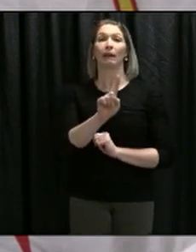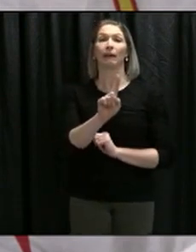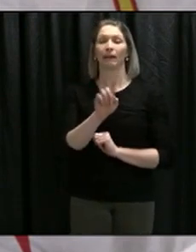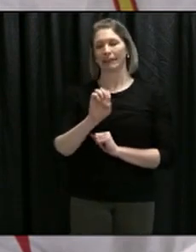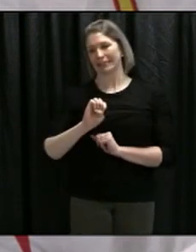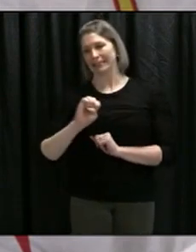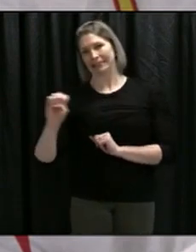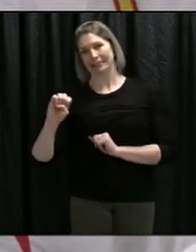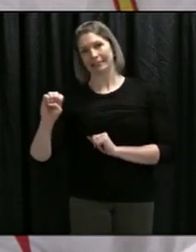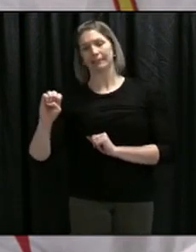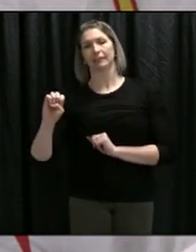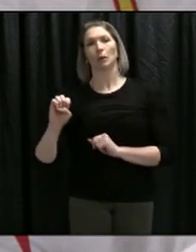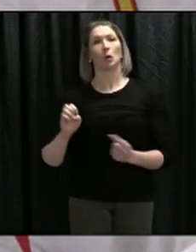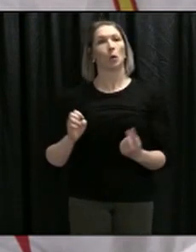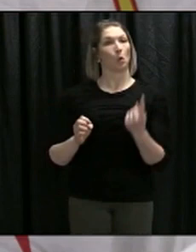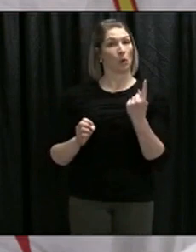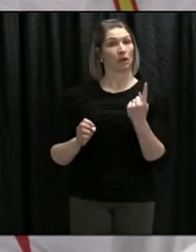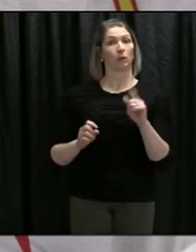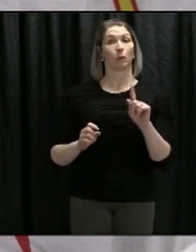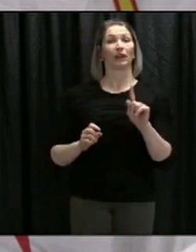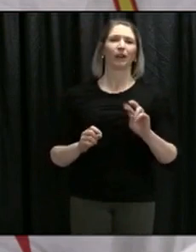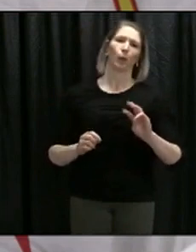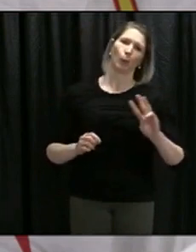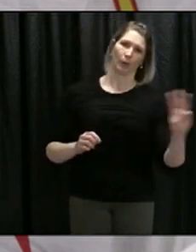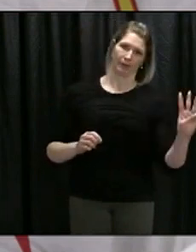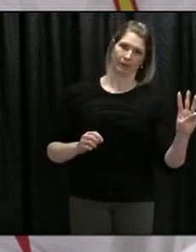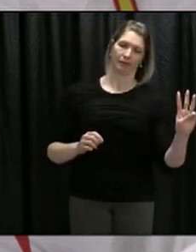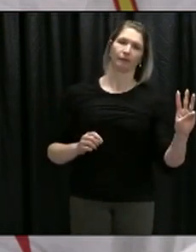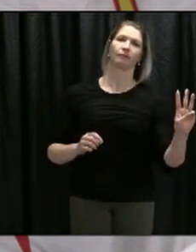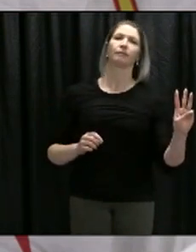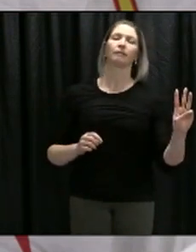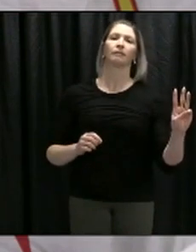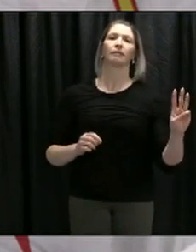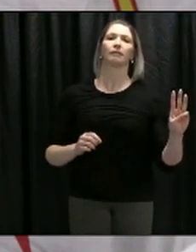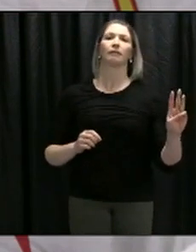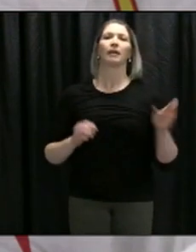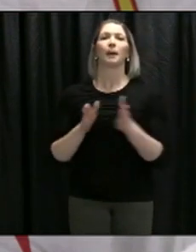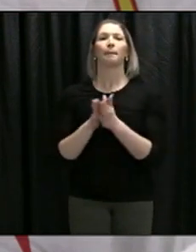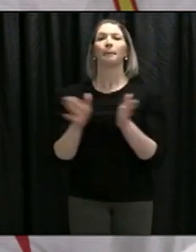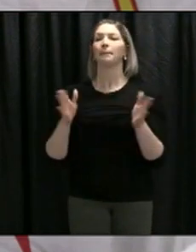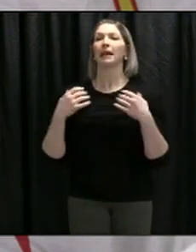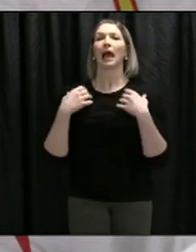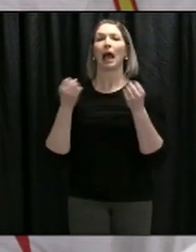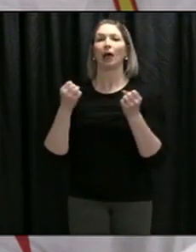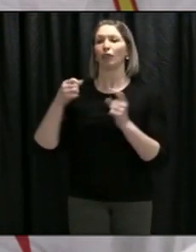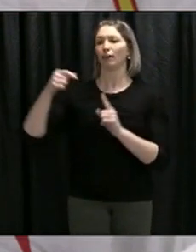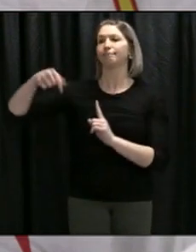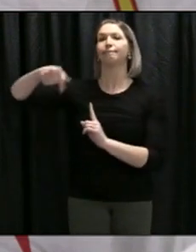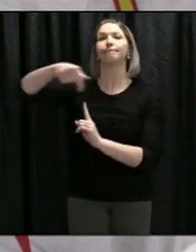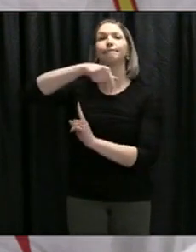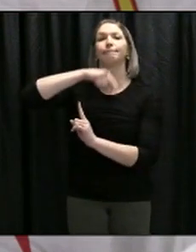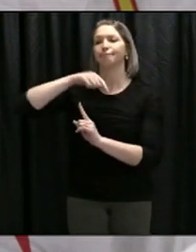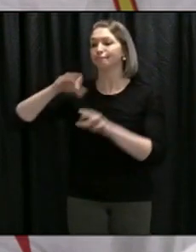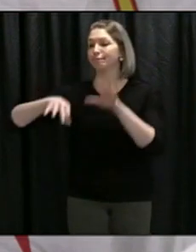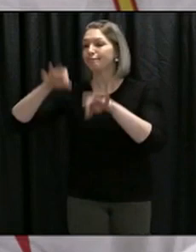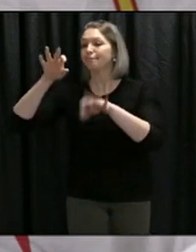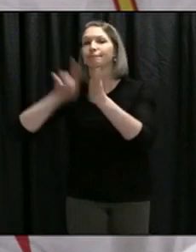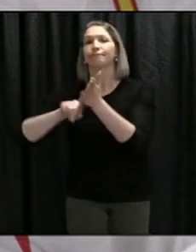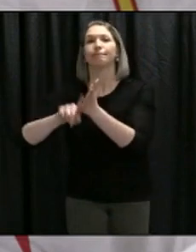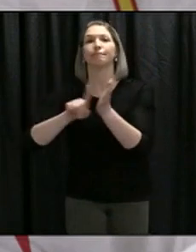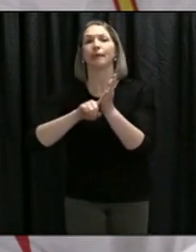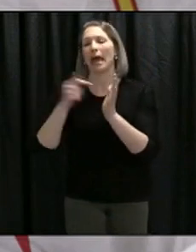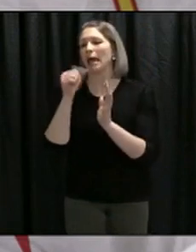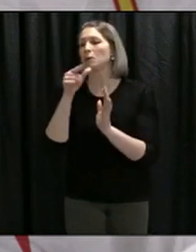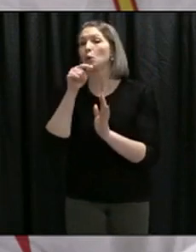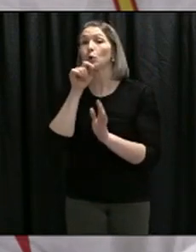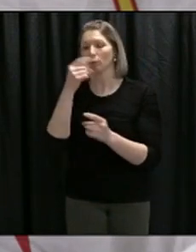Eastern Health region and 1 is within Western Health. The public health contact tracing is ongoing. Everyone considered close contacts